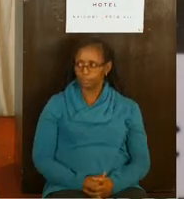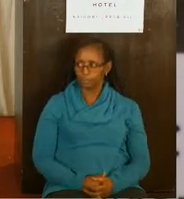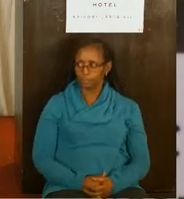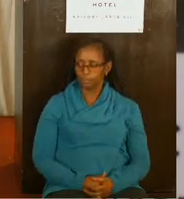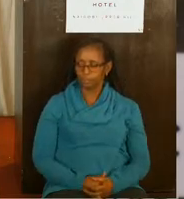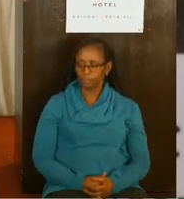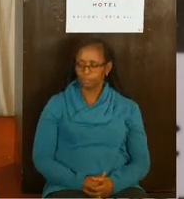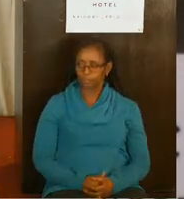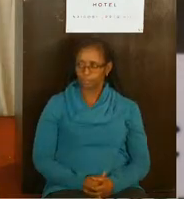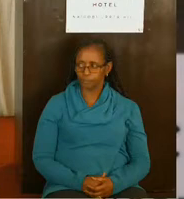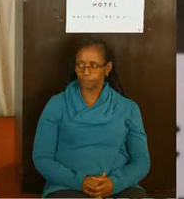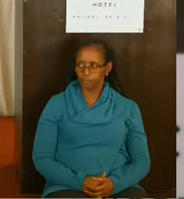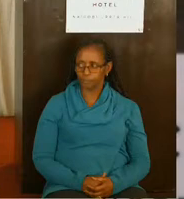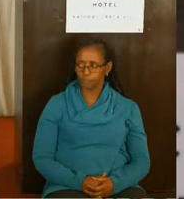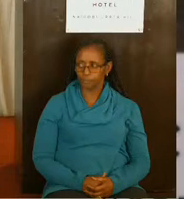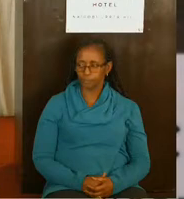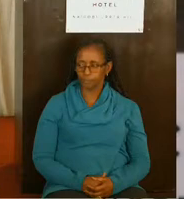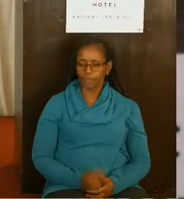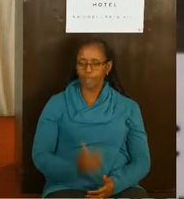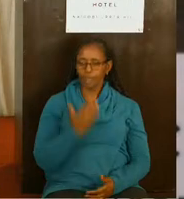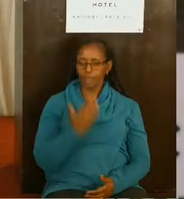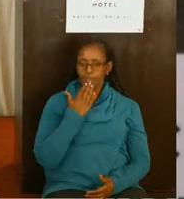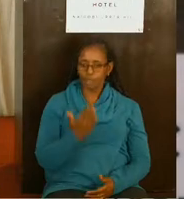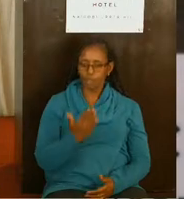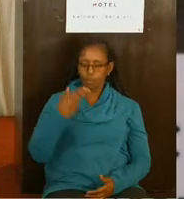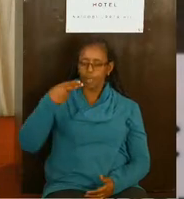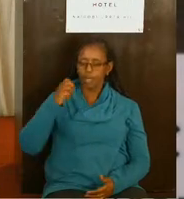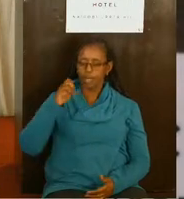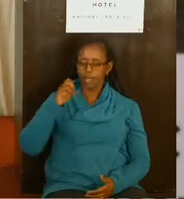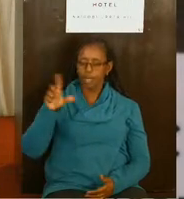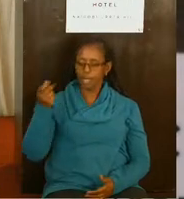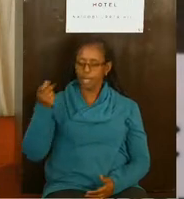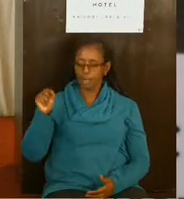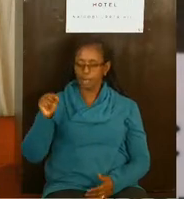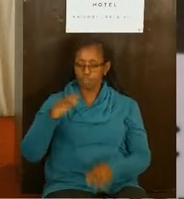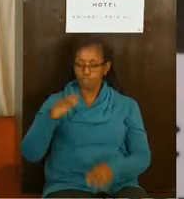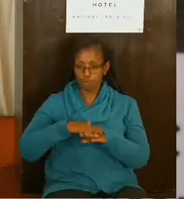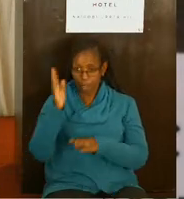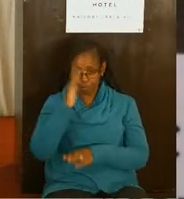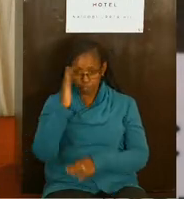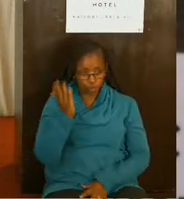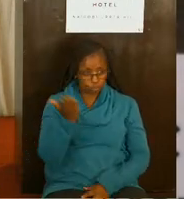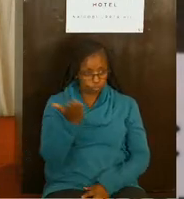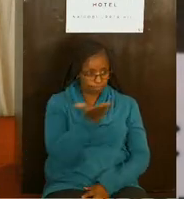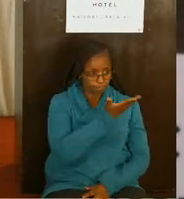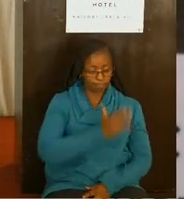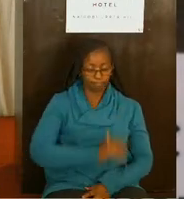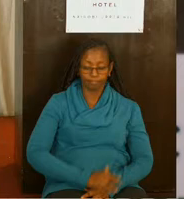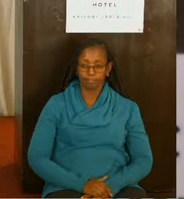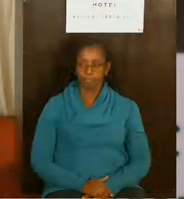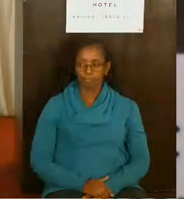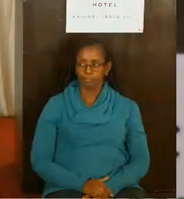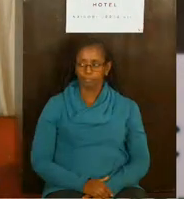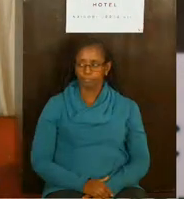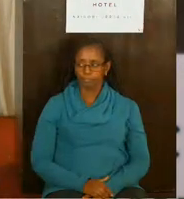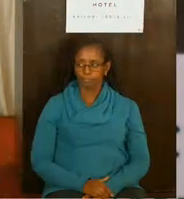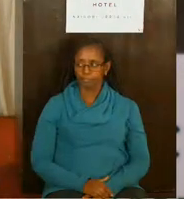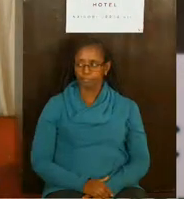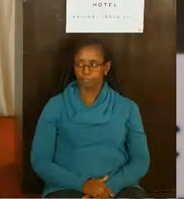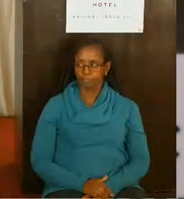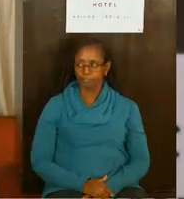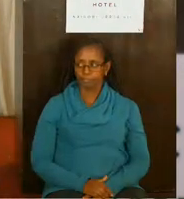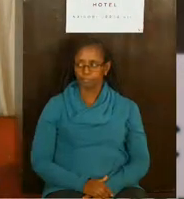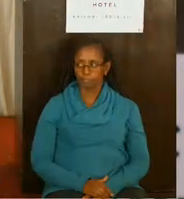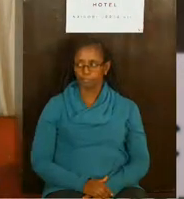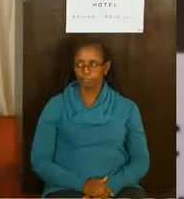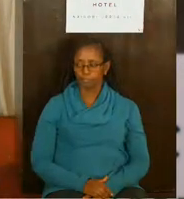so um thank you so much Helen once again and good afternoon this is a this what I'm